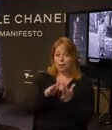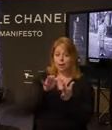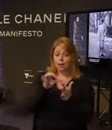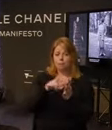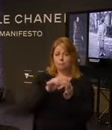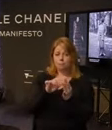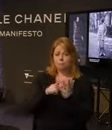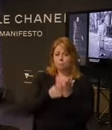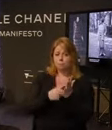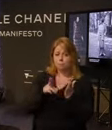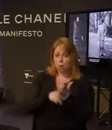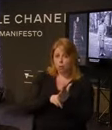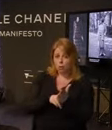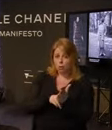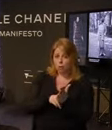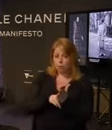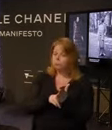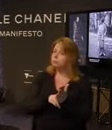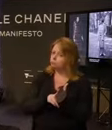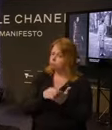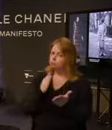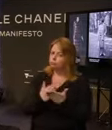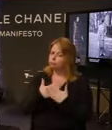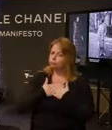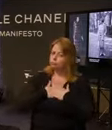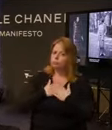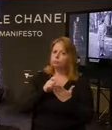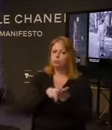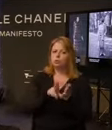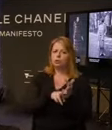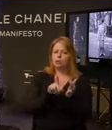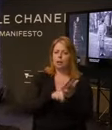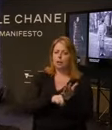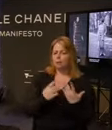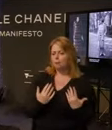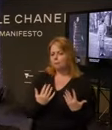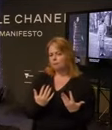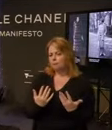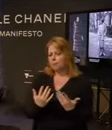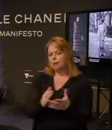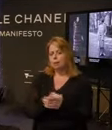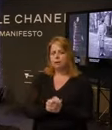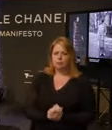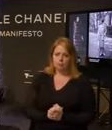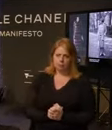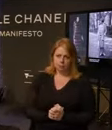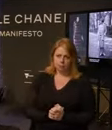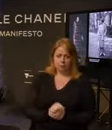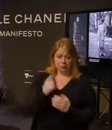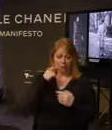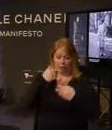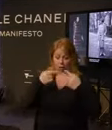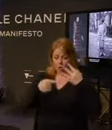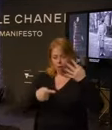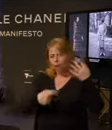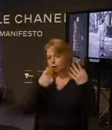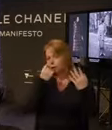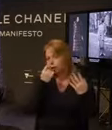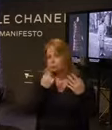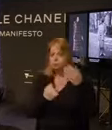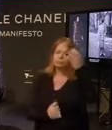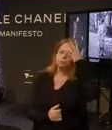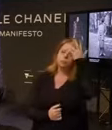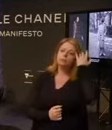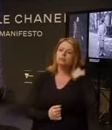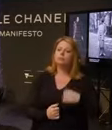Givenchy, but she was very keen on Chanel. So many, many. I think we could just go on. The list could continue and